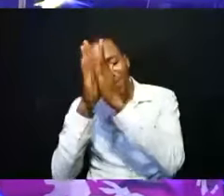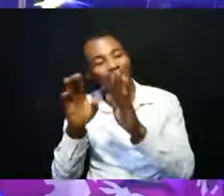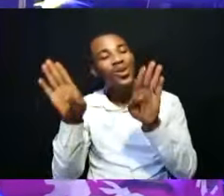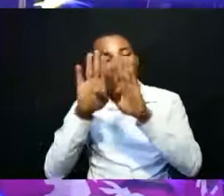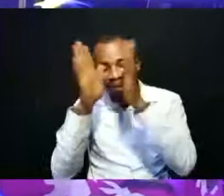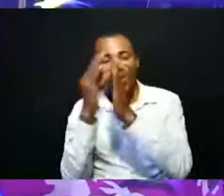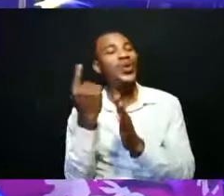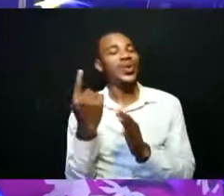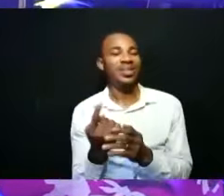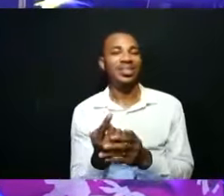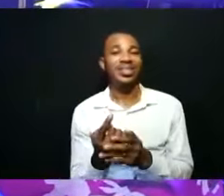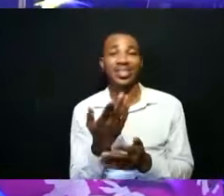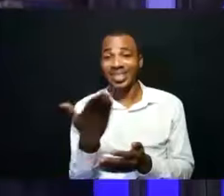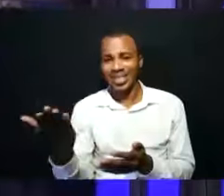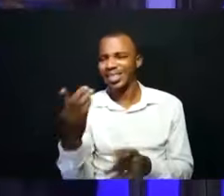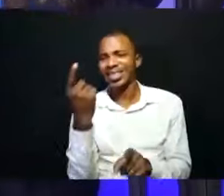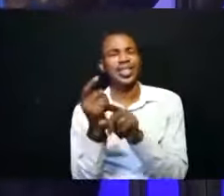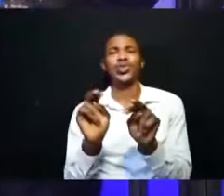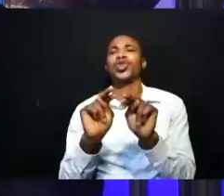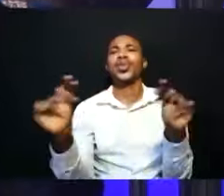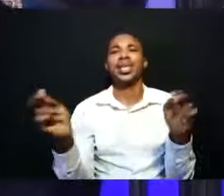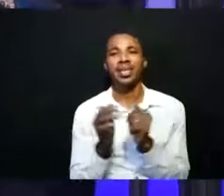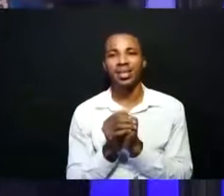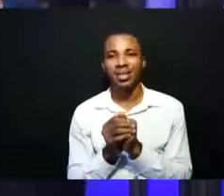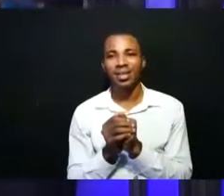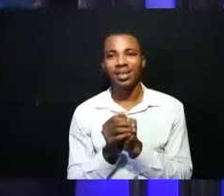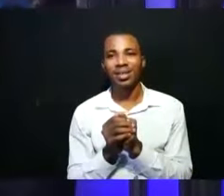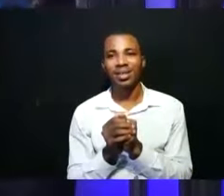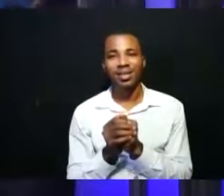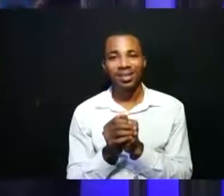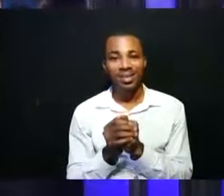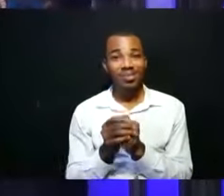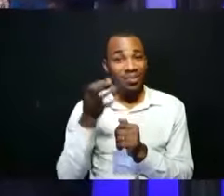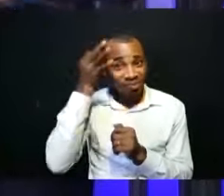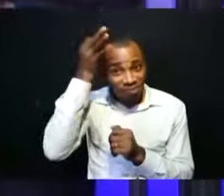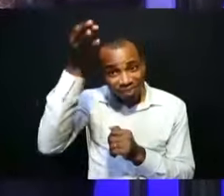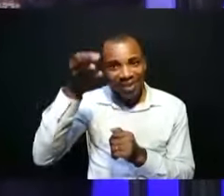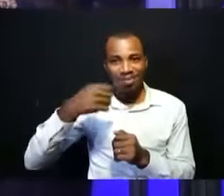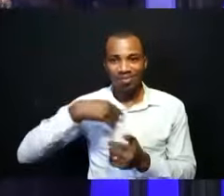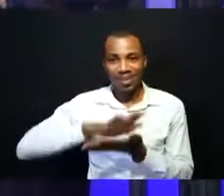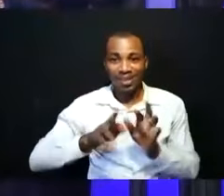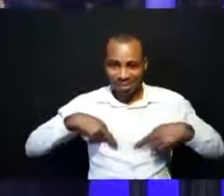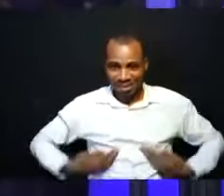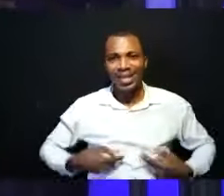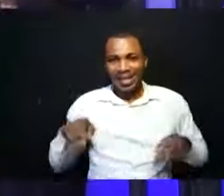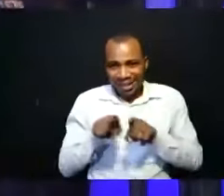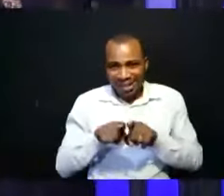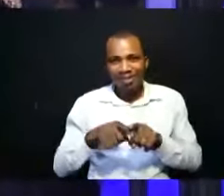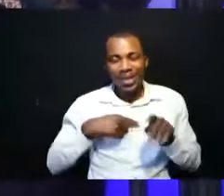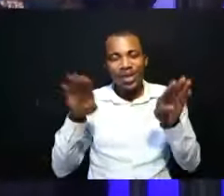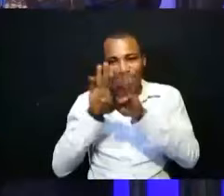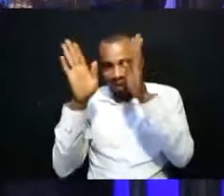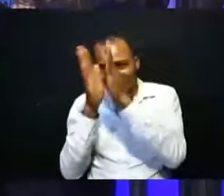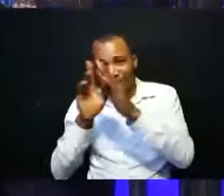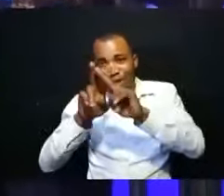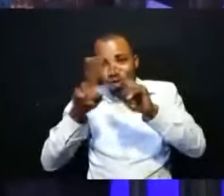these things are normal. Now we it will happen to me too. I'll be praying, closing prayer. So while it is